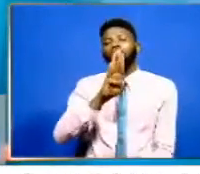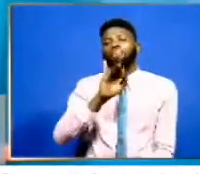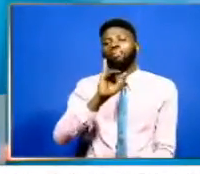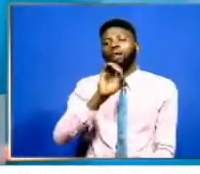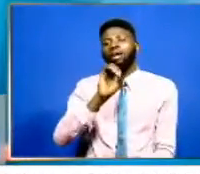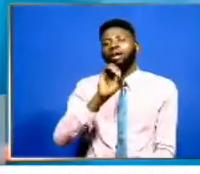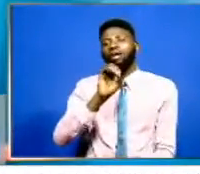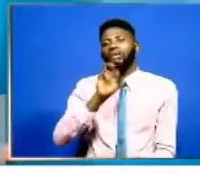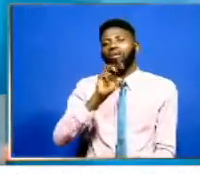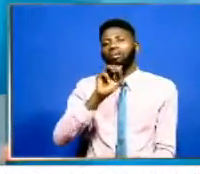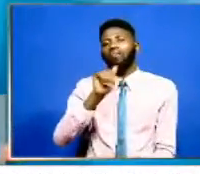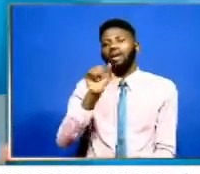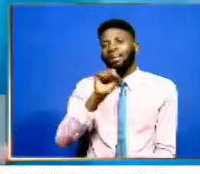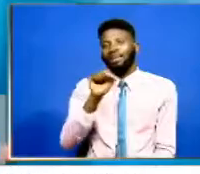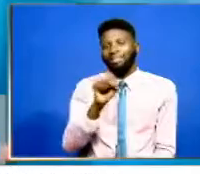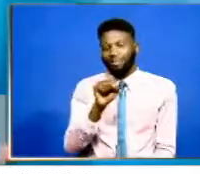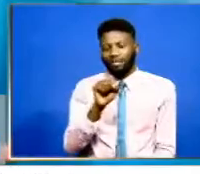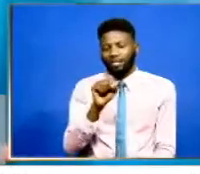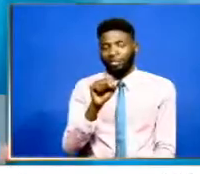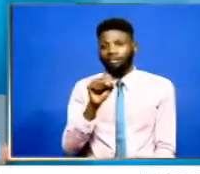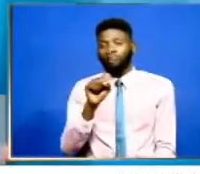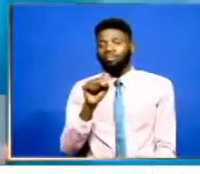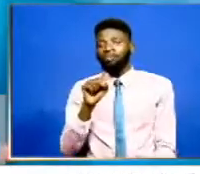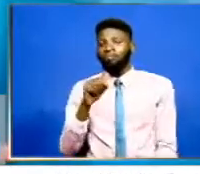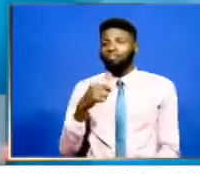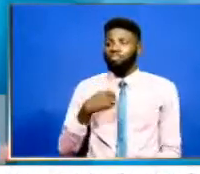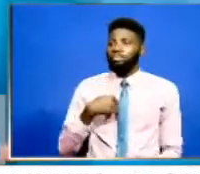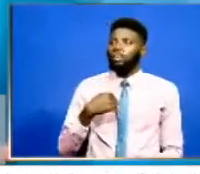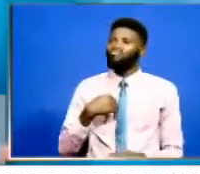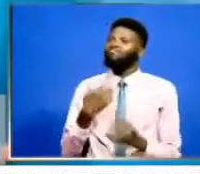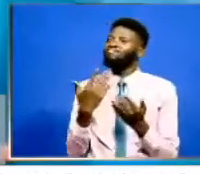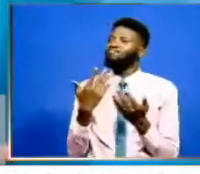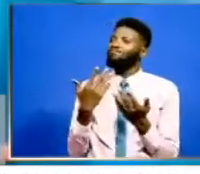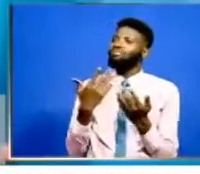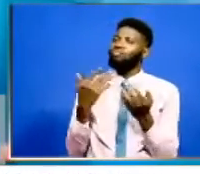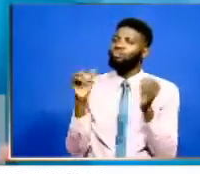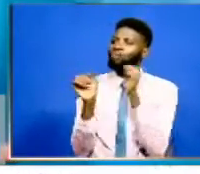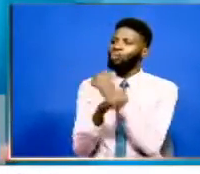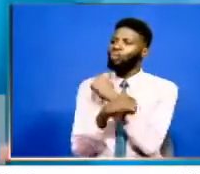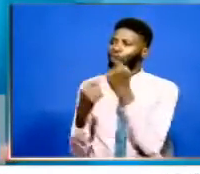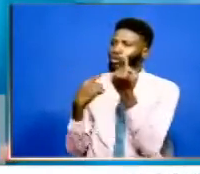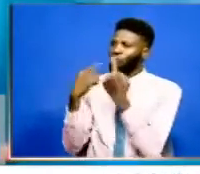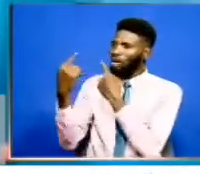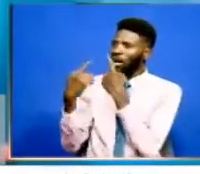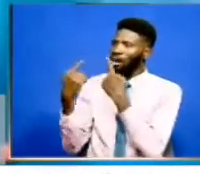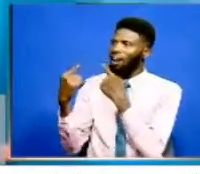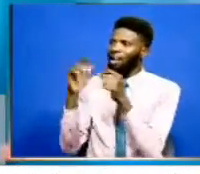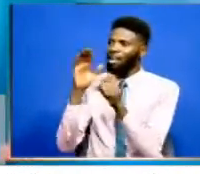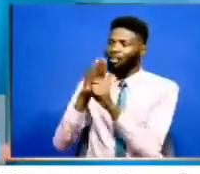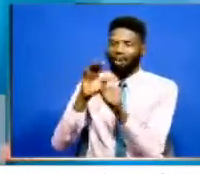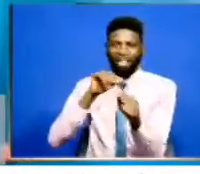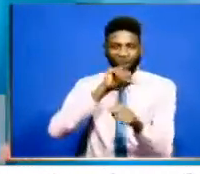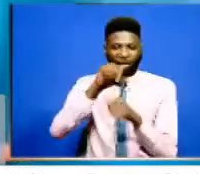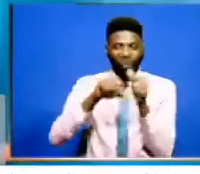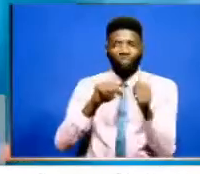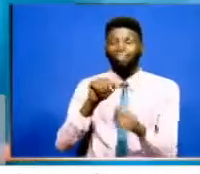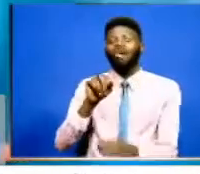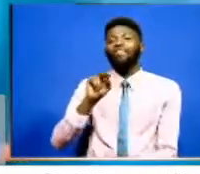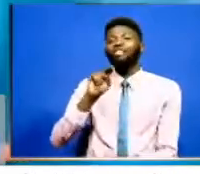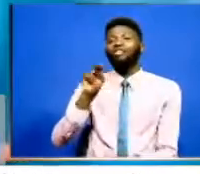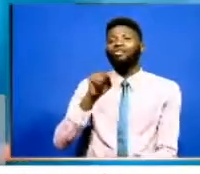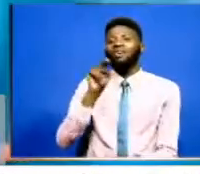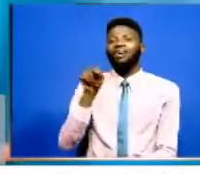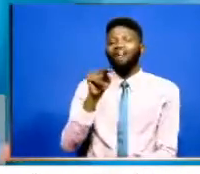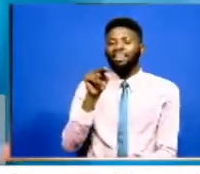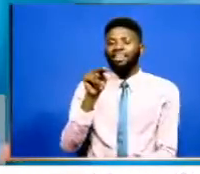energy. So I wouldn't really say much about the nuclear energy because